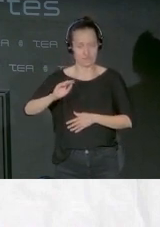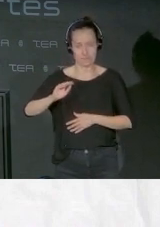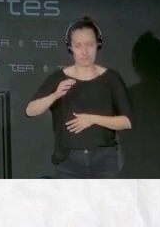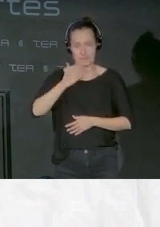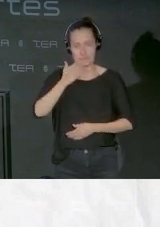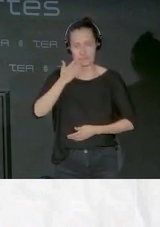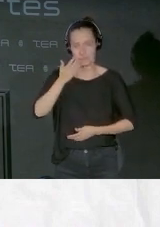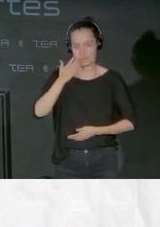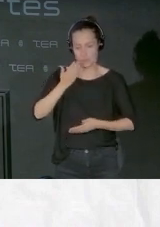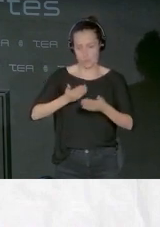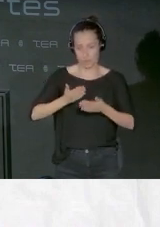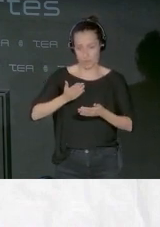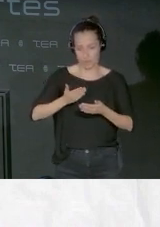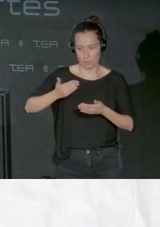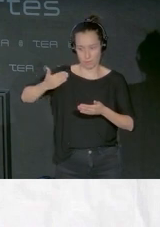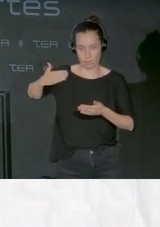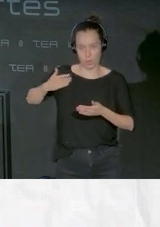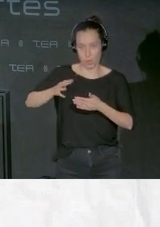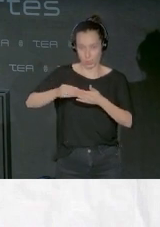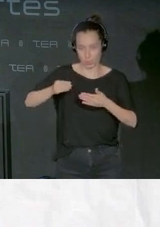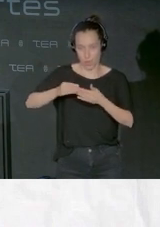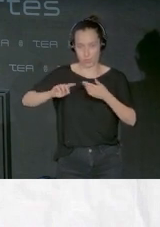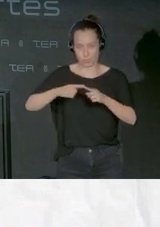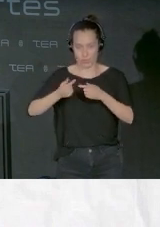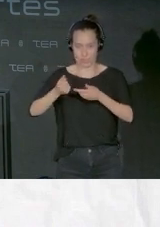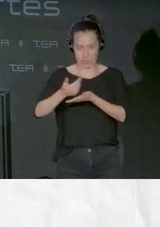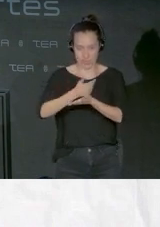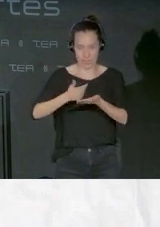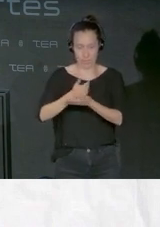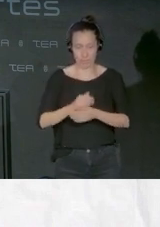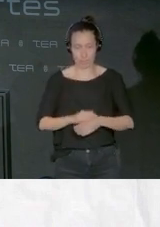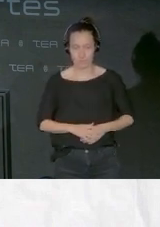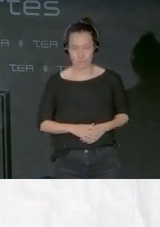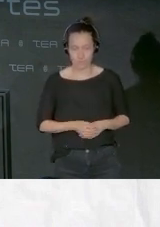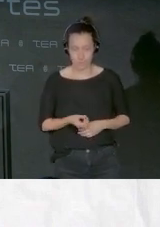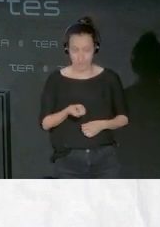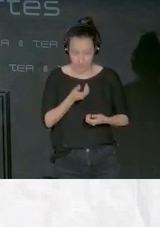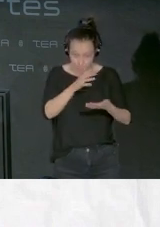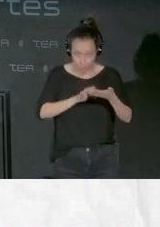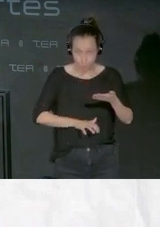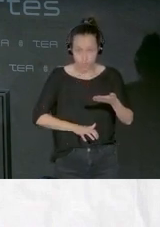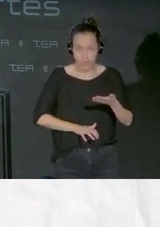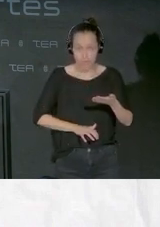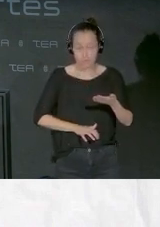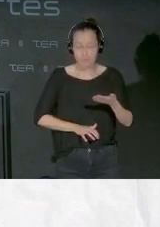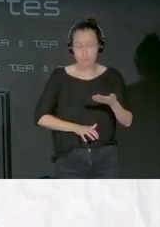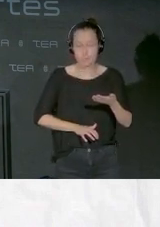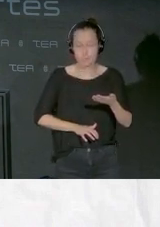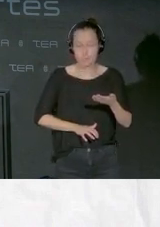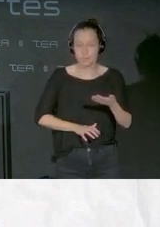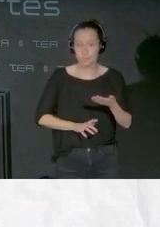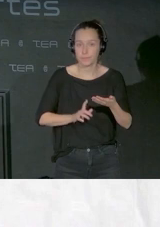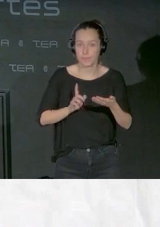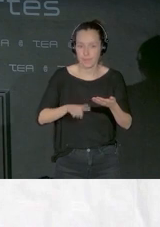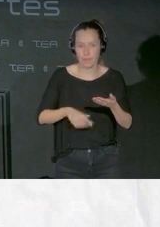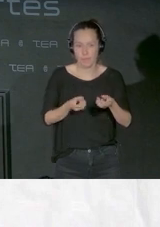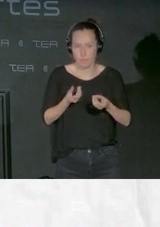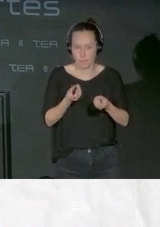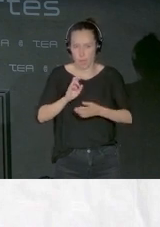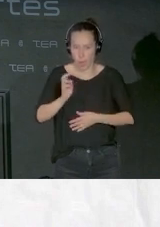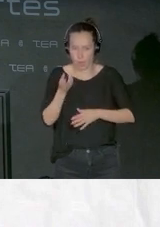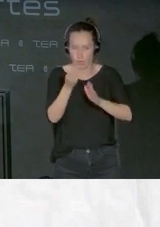There are many more elements covered in the report. We are looking at all of that. We are looking also at public and private